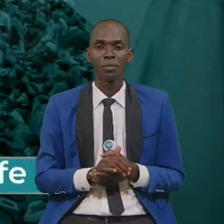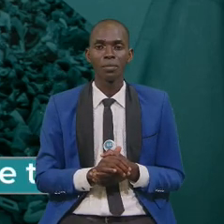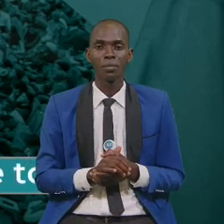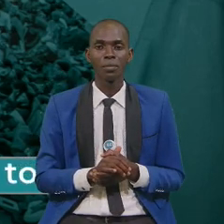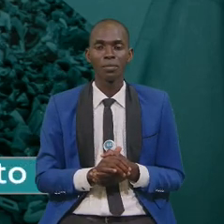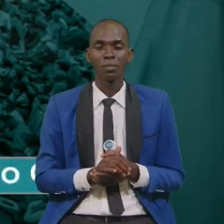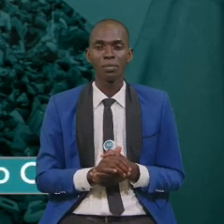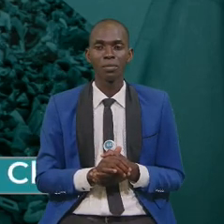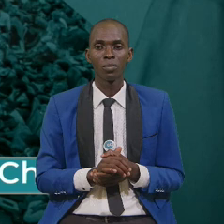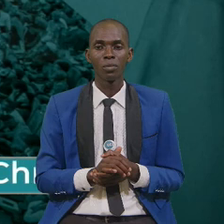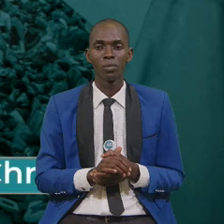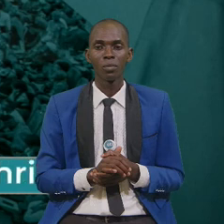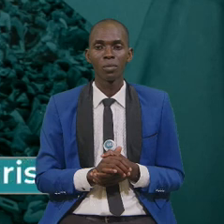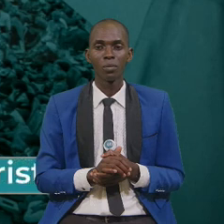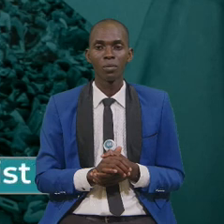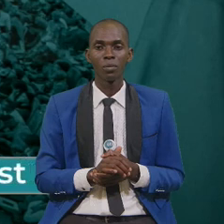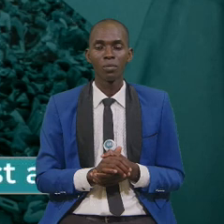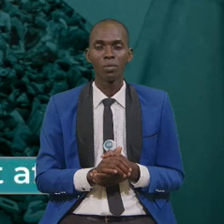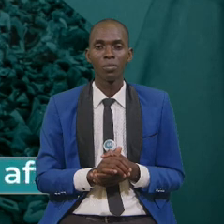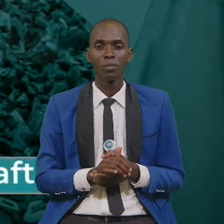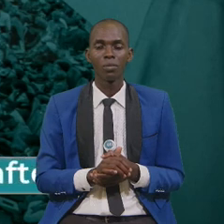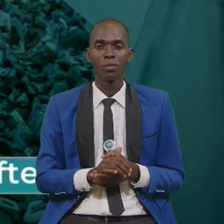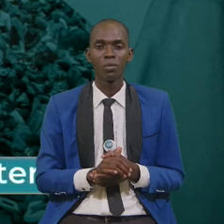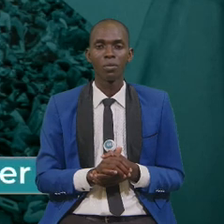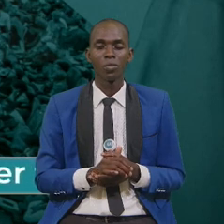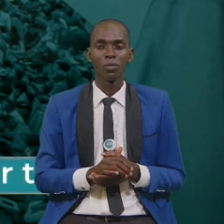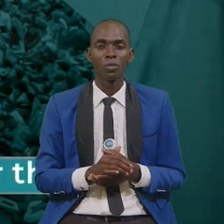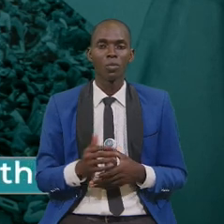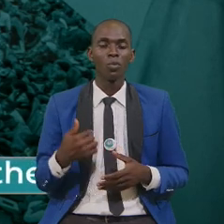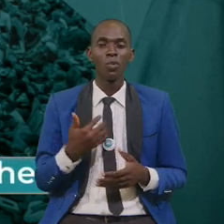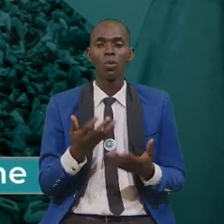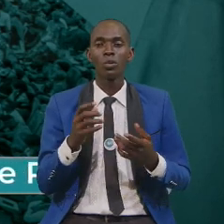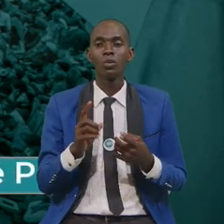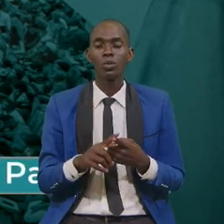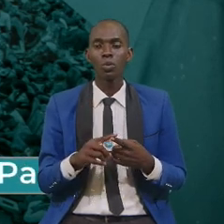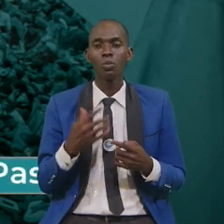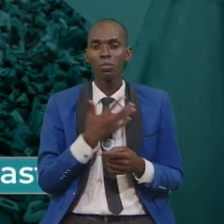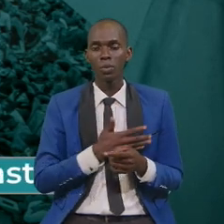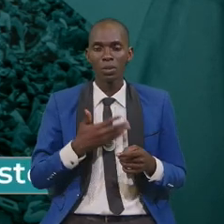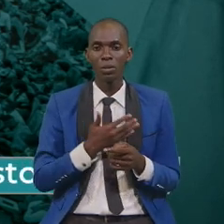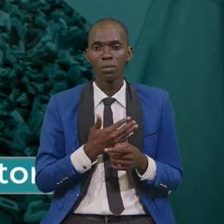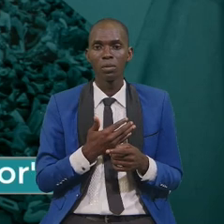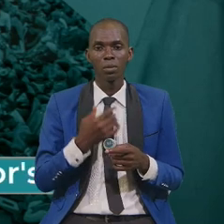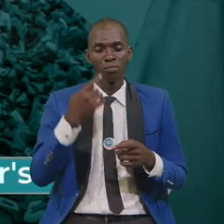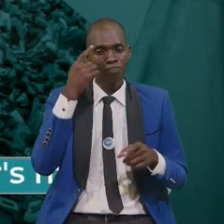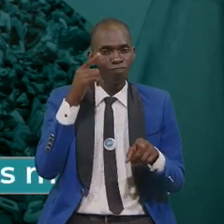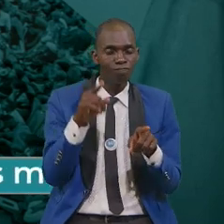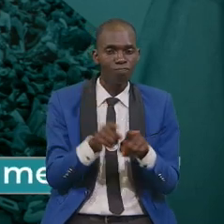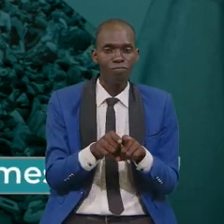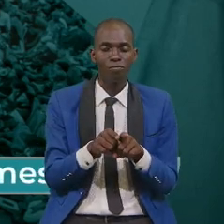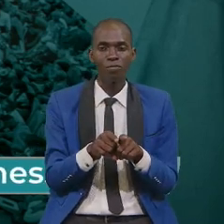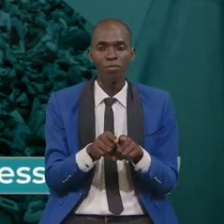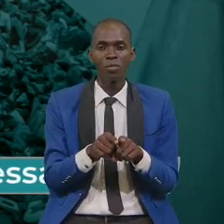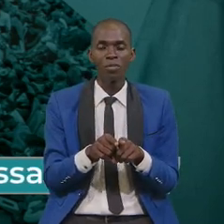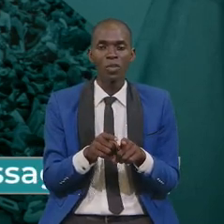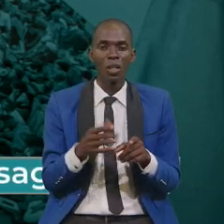Want us to please respond to the counselors who are by your side. You have taken a very